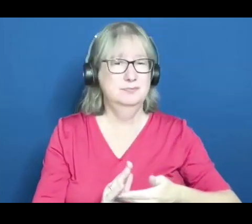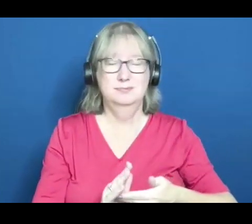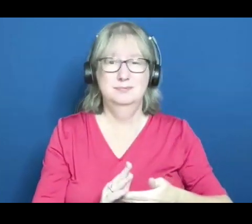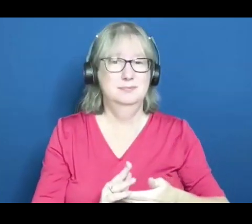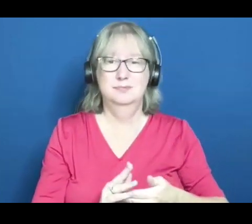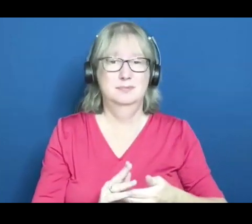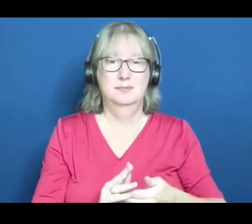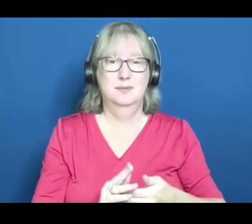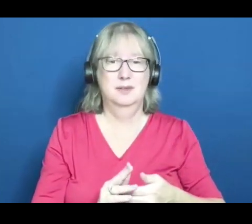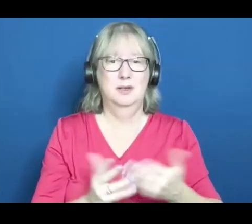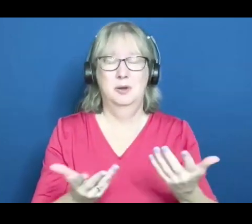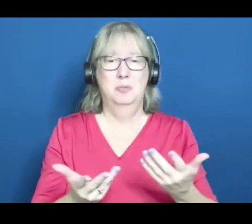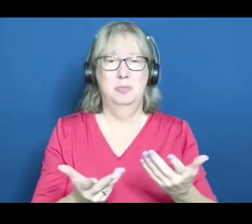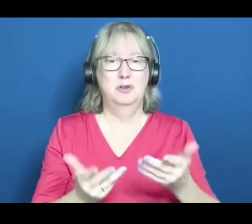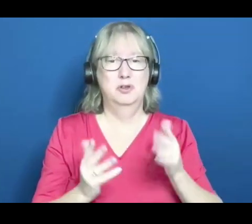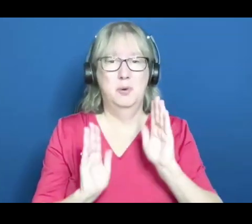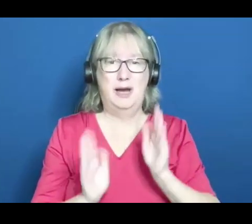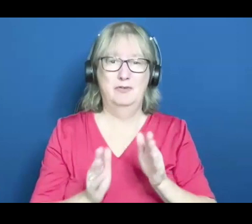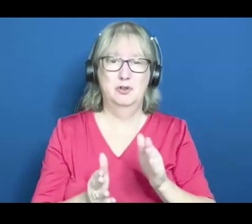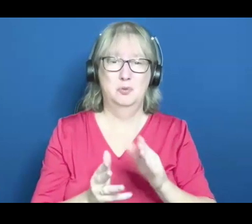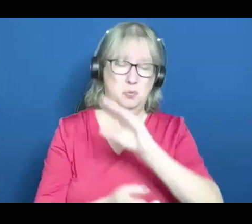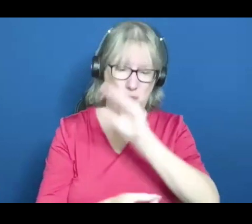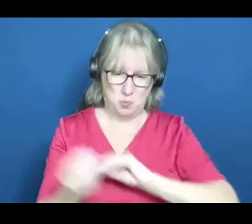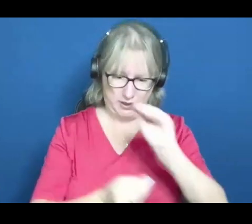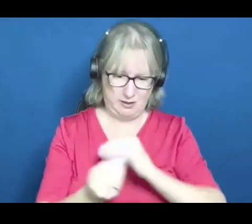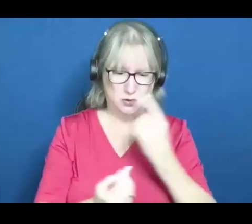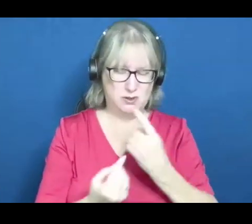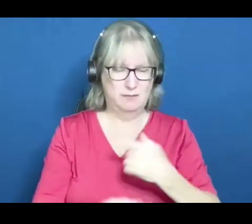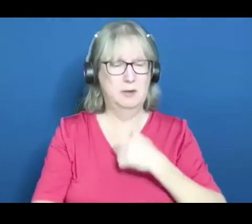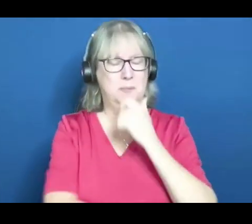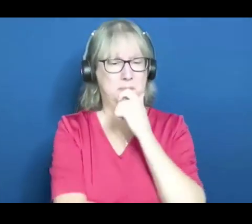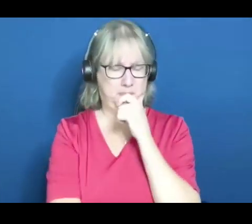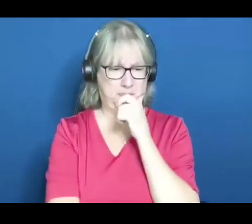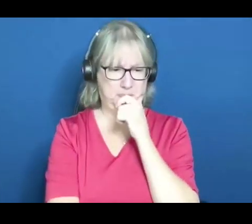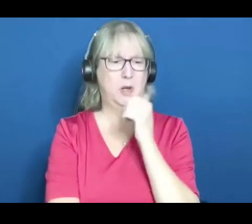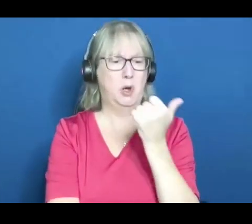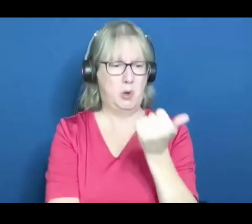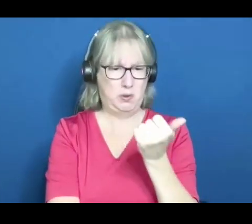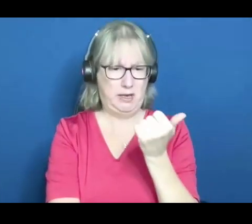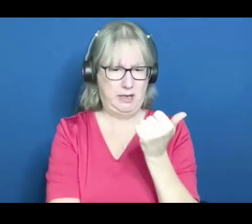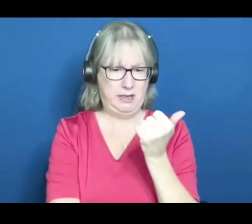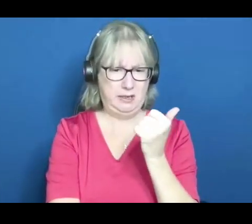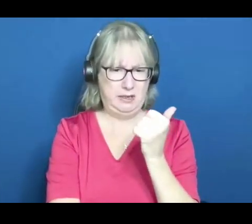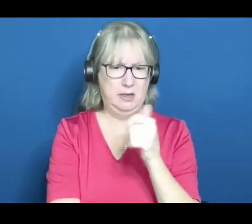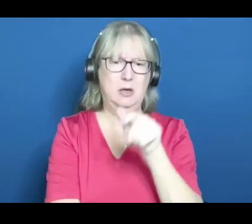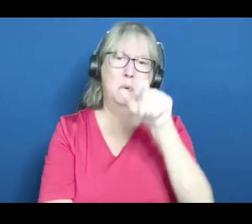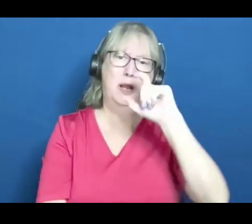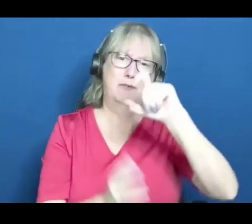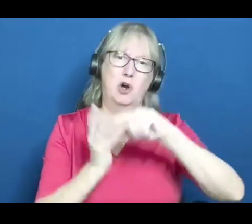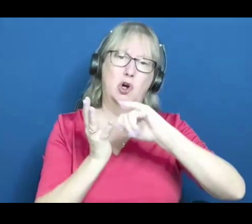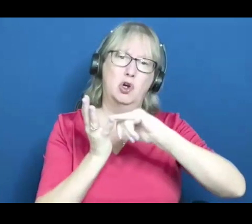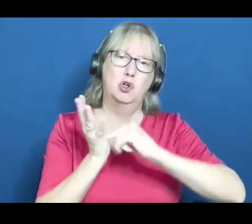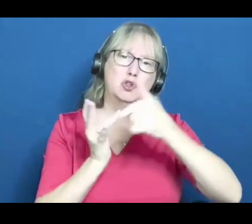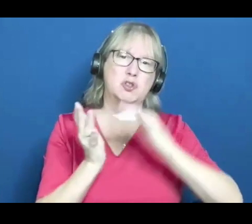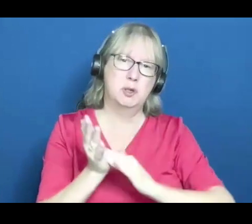having a foresight to actually do your sums and say, you know what, we're going to supply custom earplugs for the